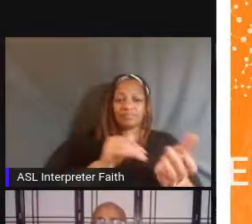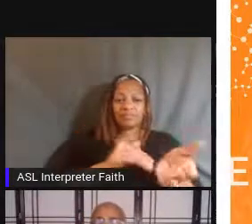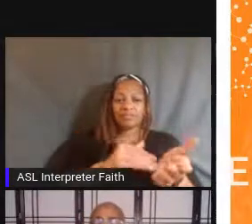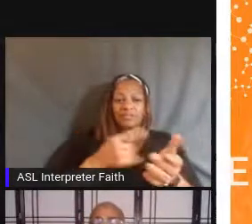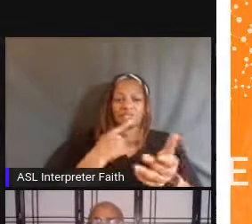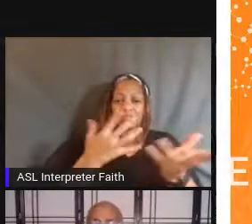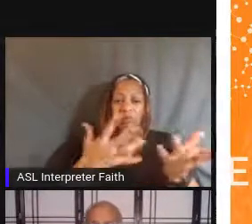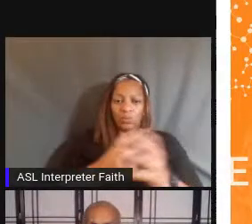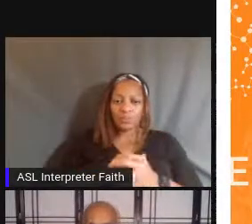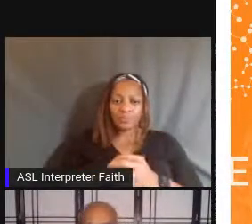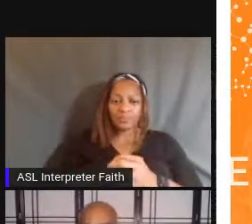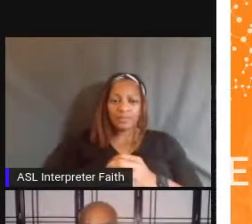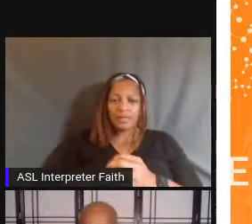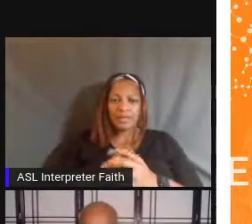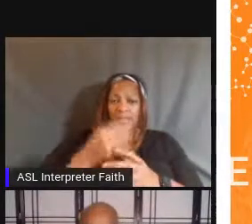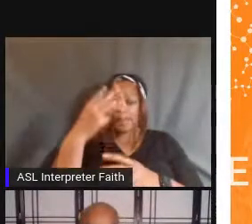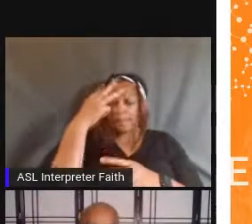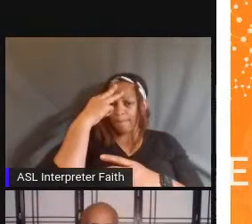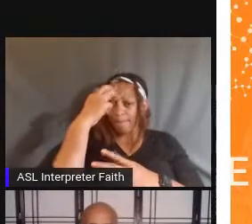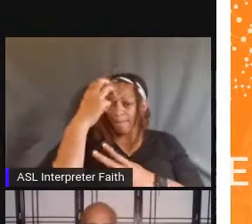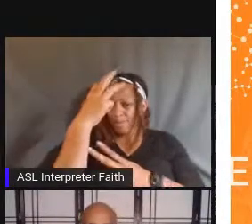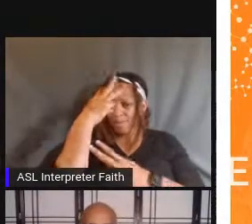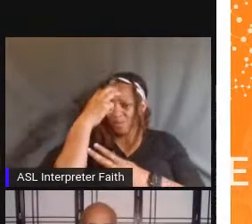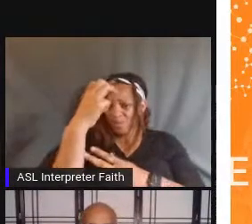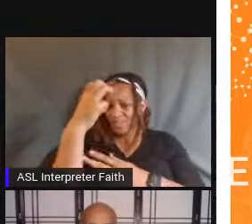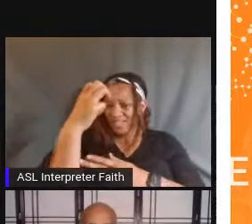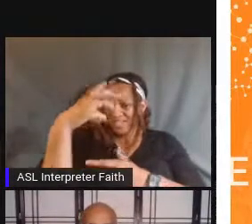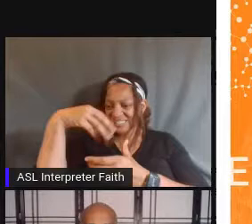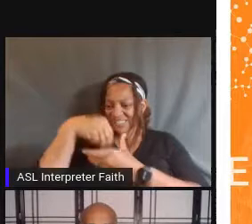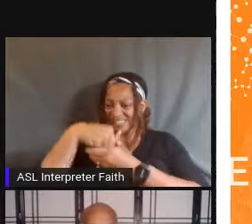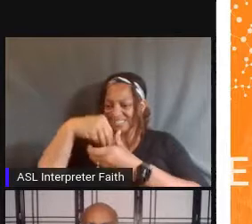there is memory in your cells.